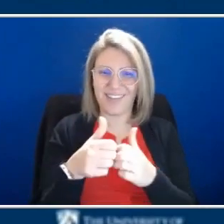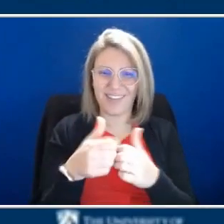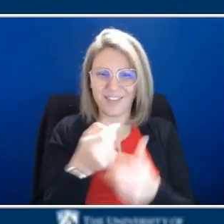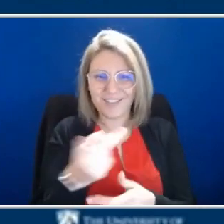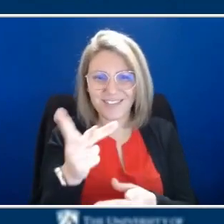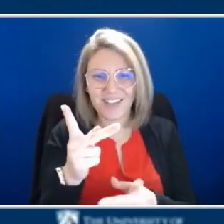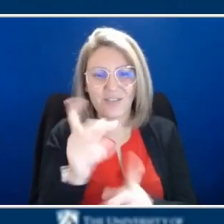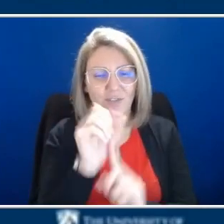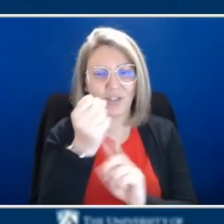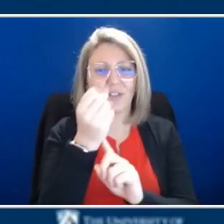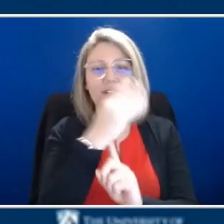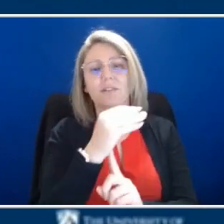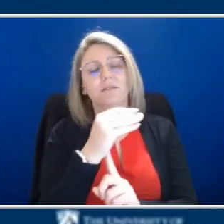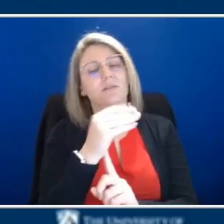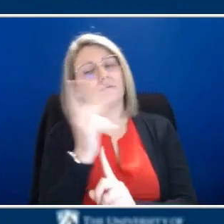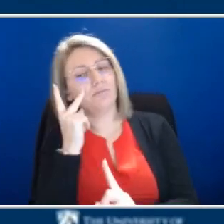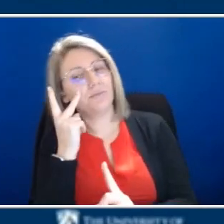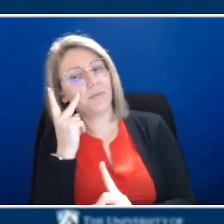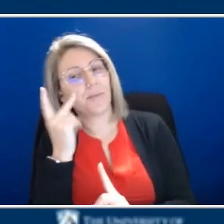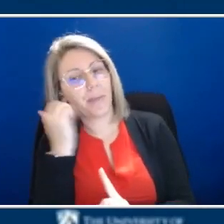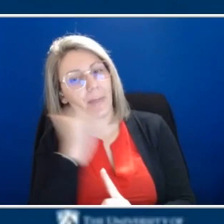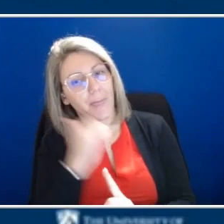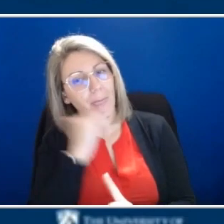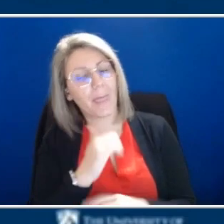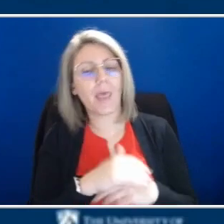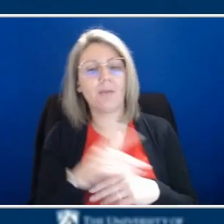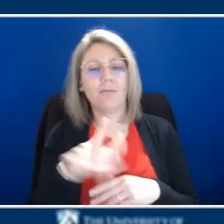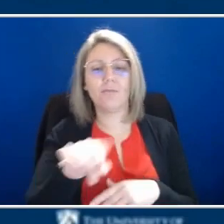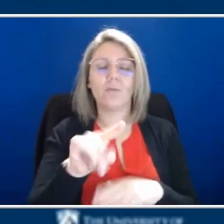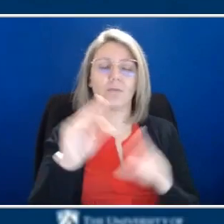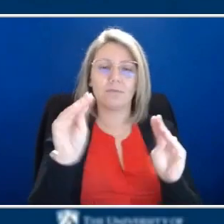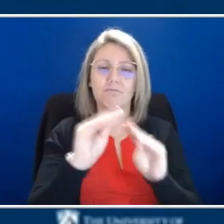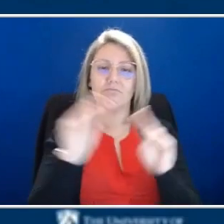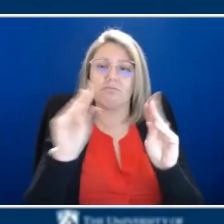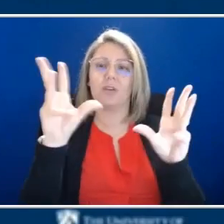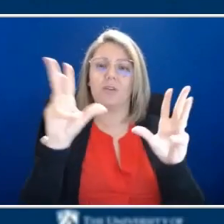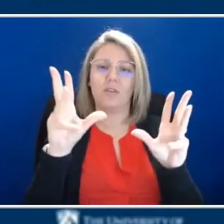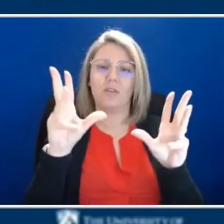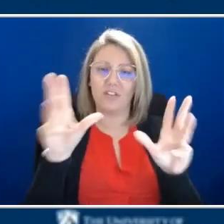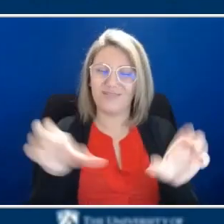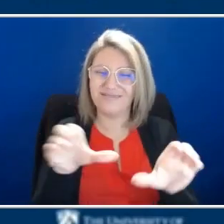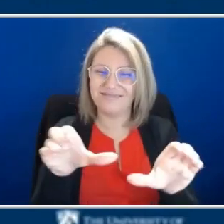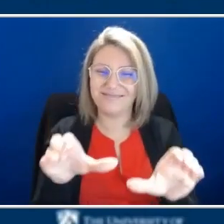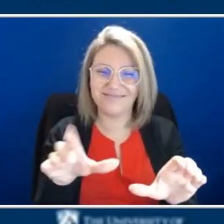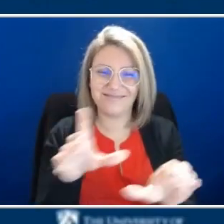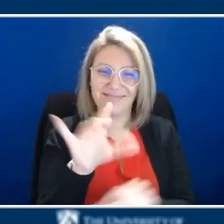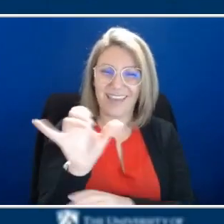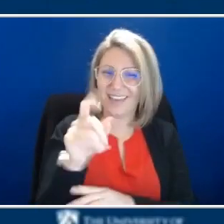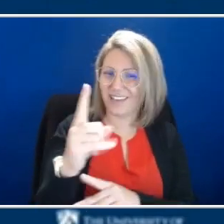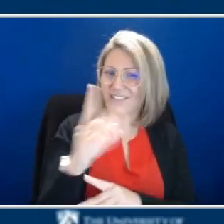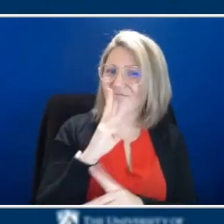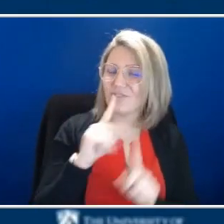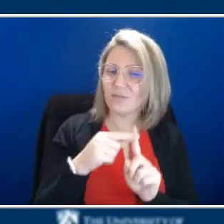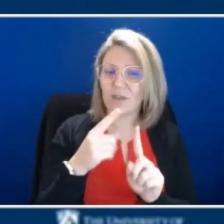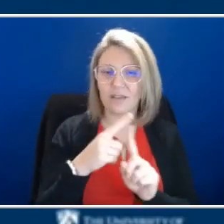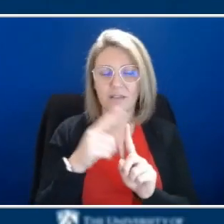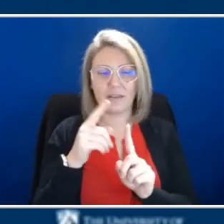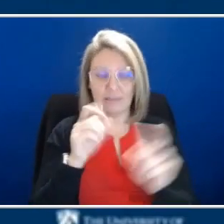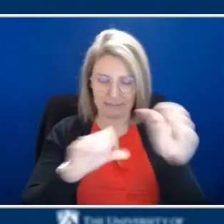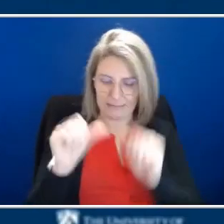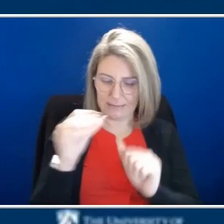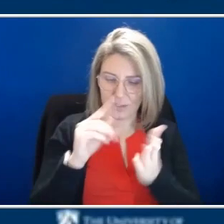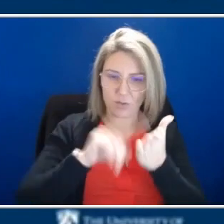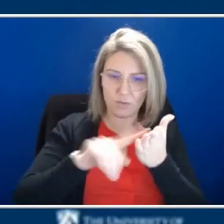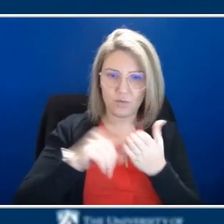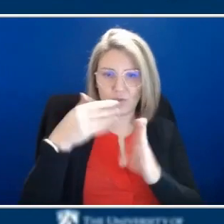and seeing that every day, those miracles that he performs. And just as he talked about the science and the research that came before him,